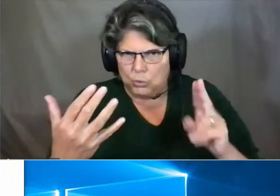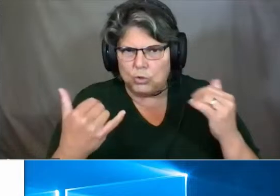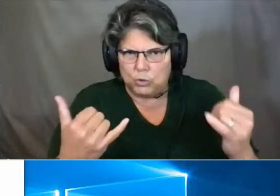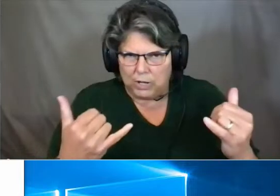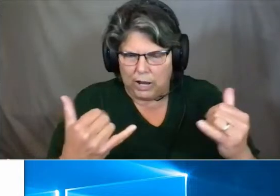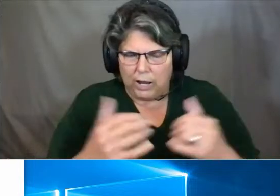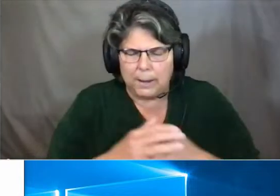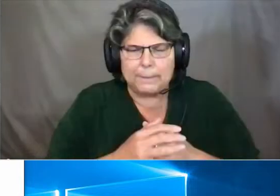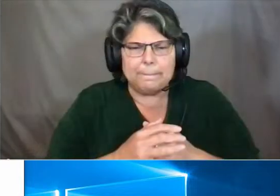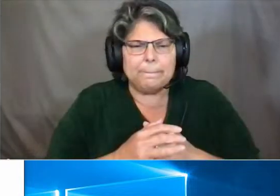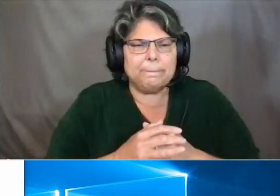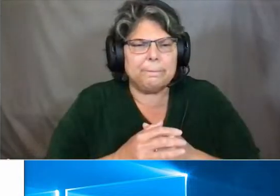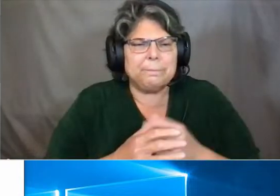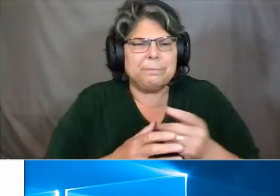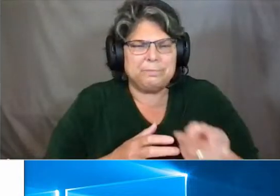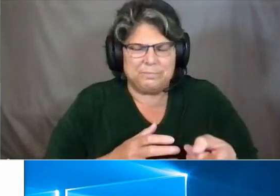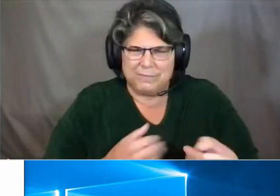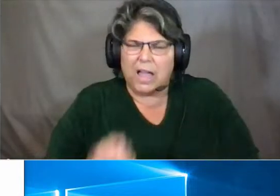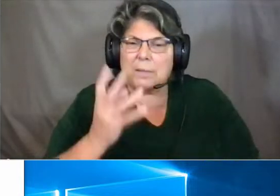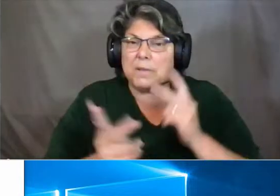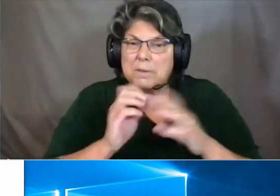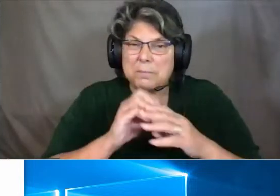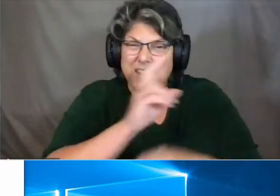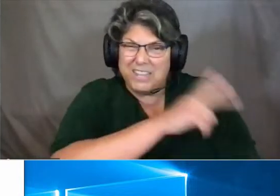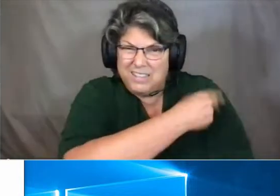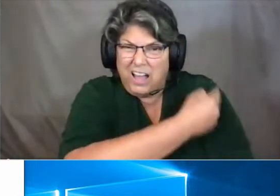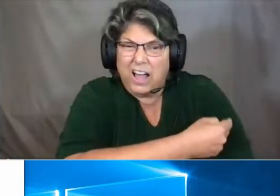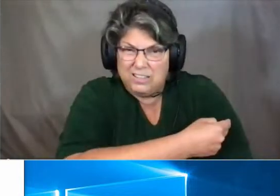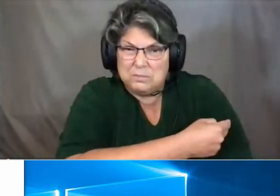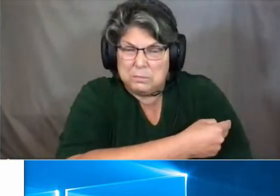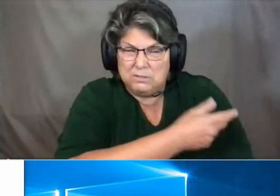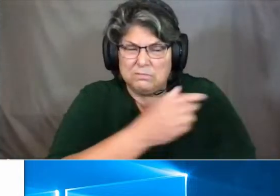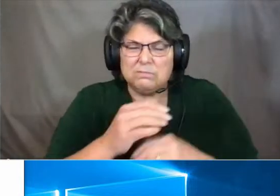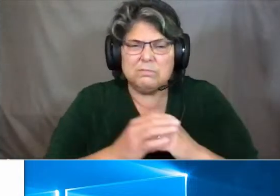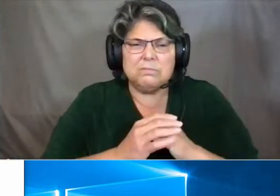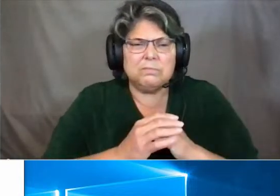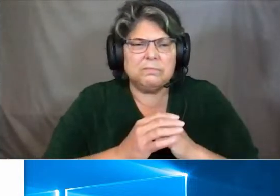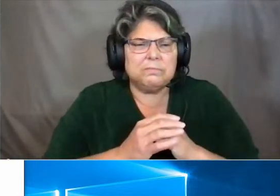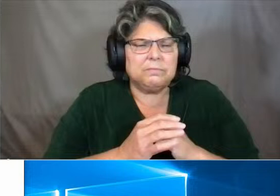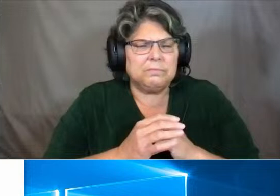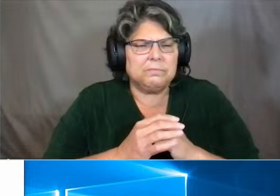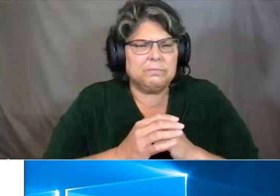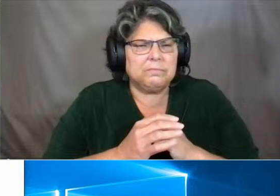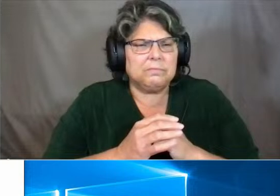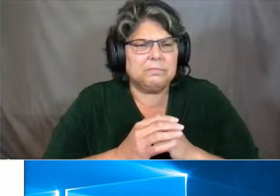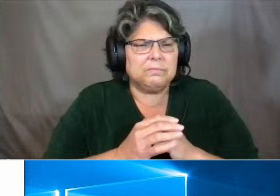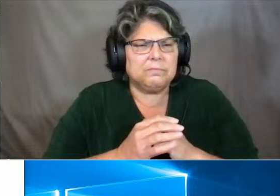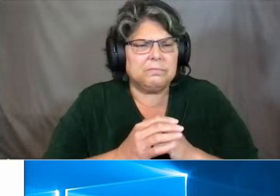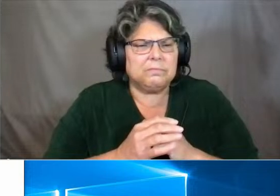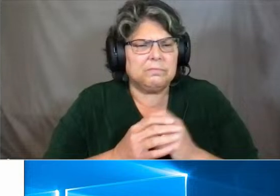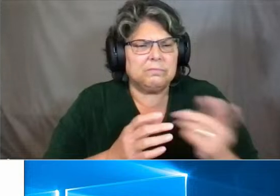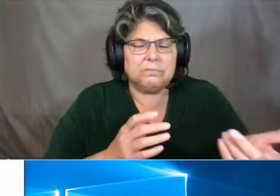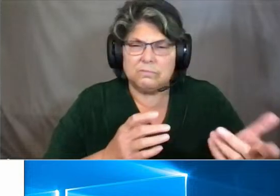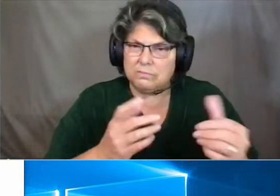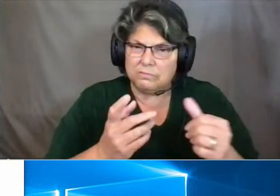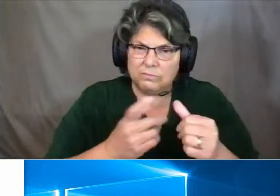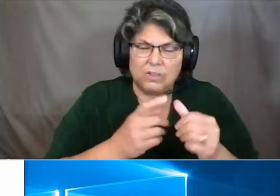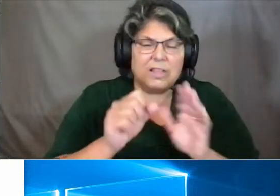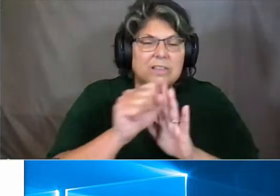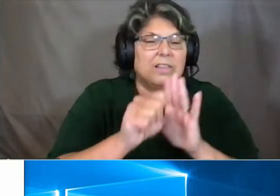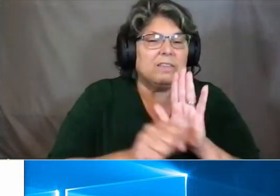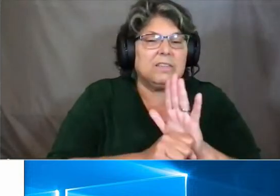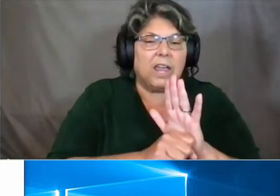And this is looking at our hospitalization data. This is also reported at the state level,